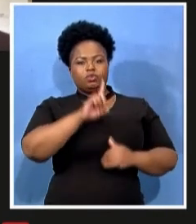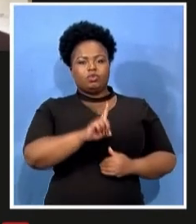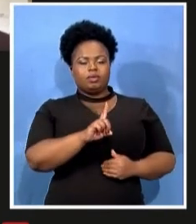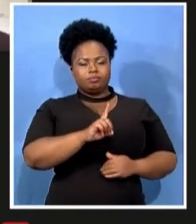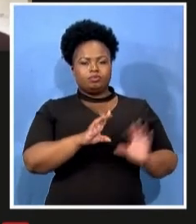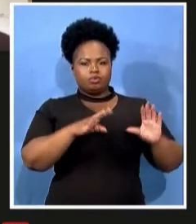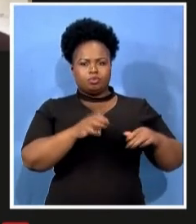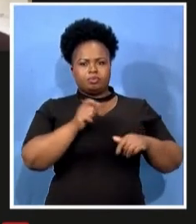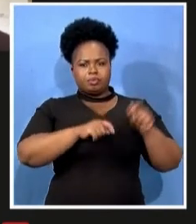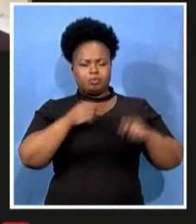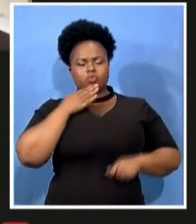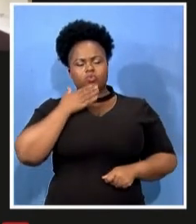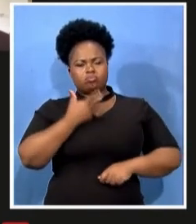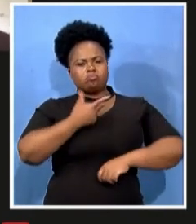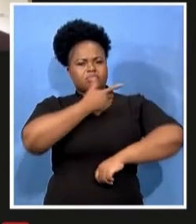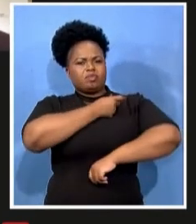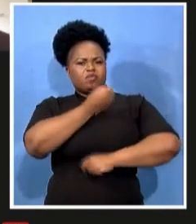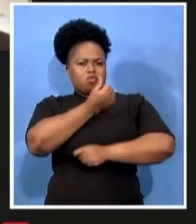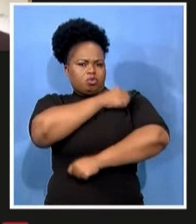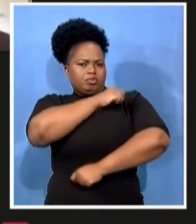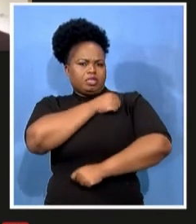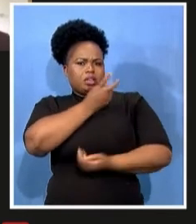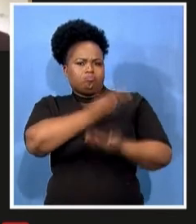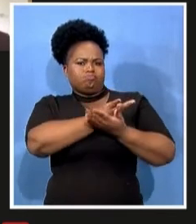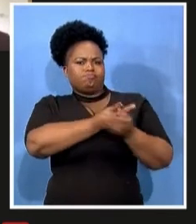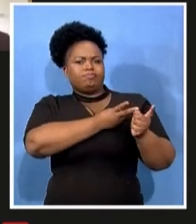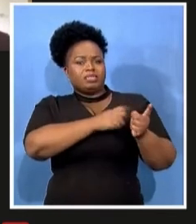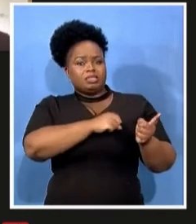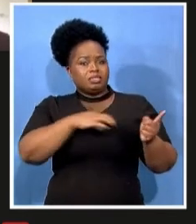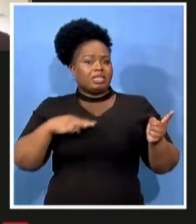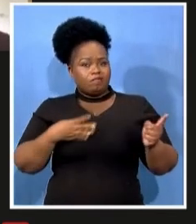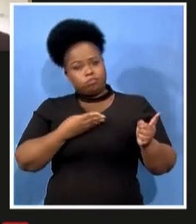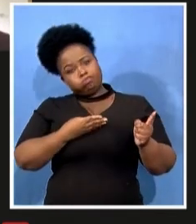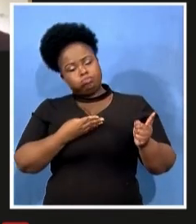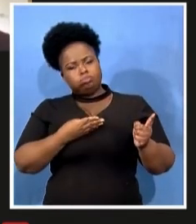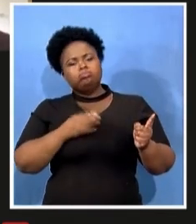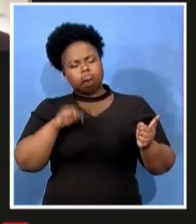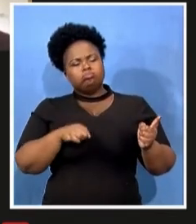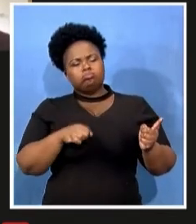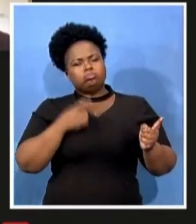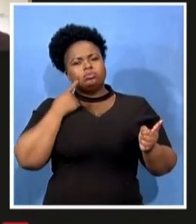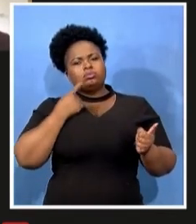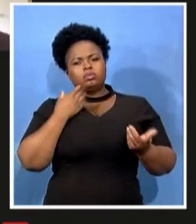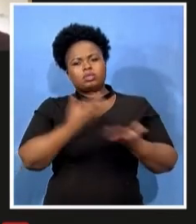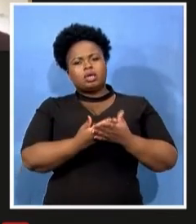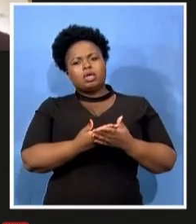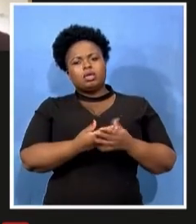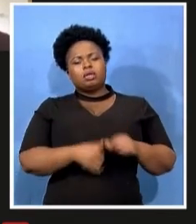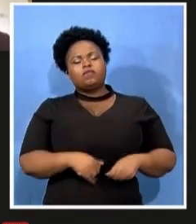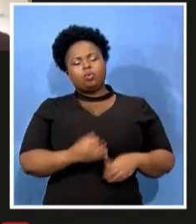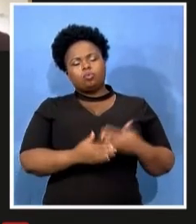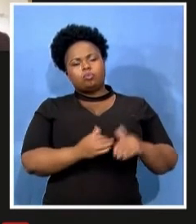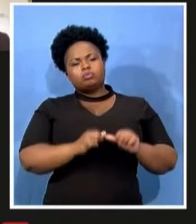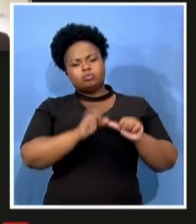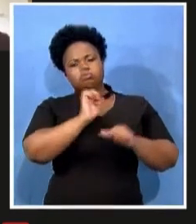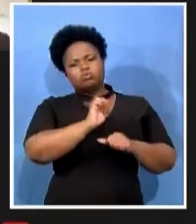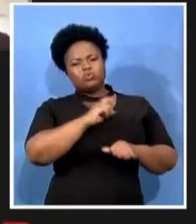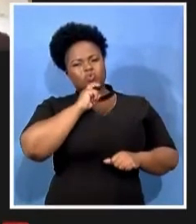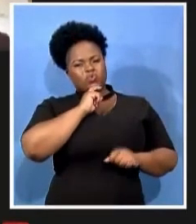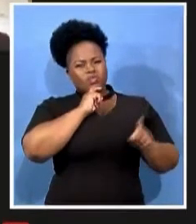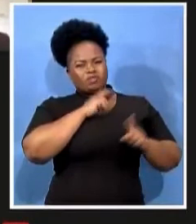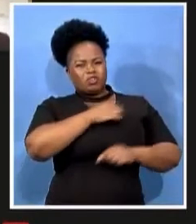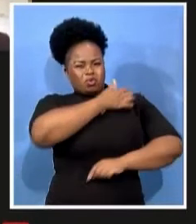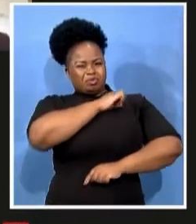hospitals, where staff can be just approached in the hospitals. And there's a whole lot of issues there because the slides have